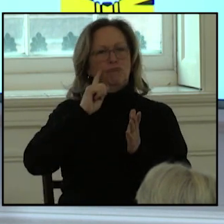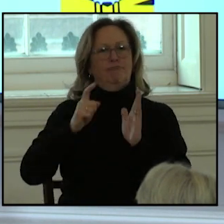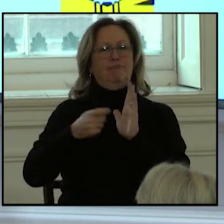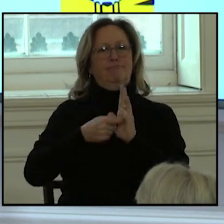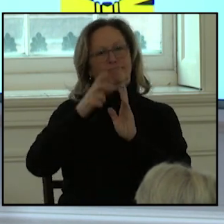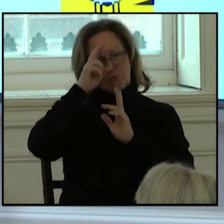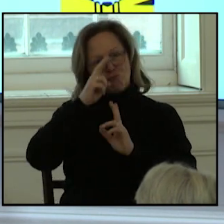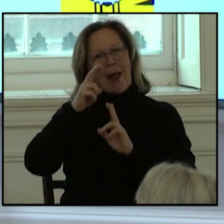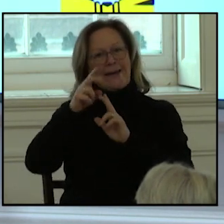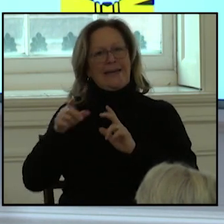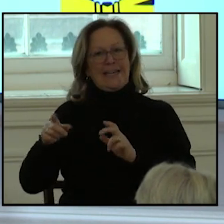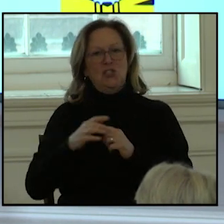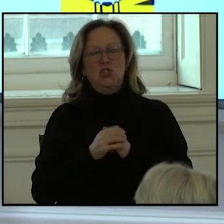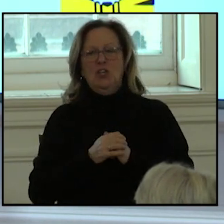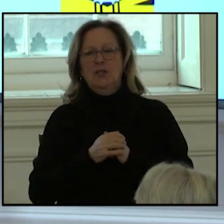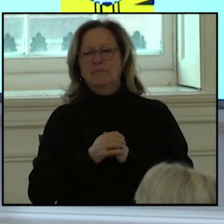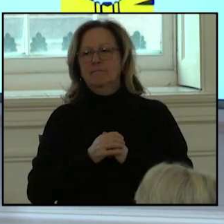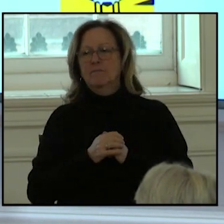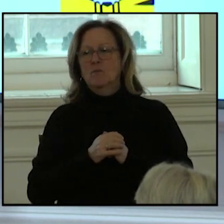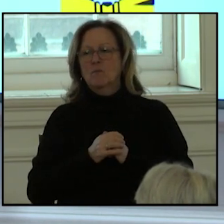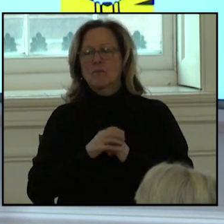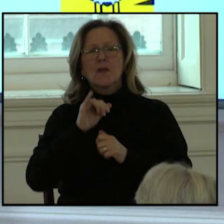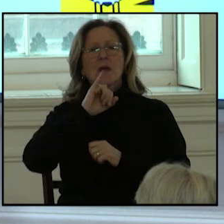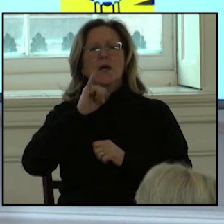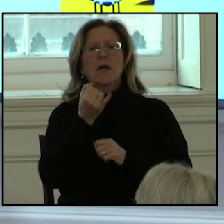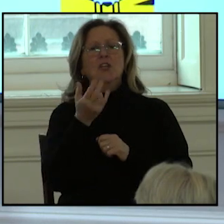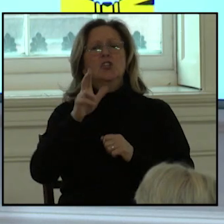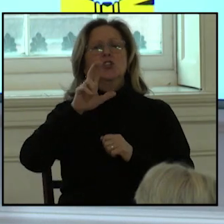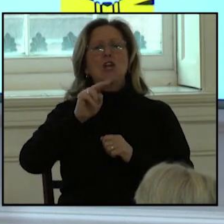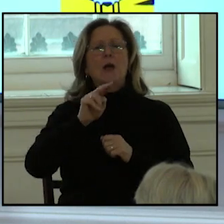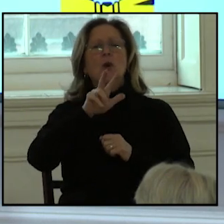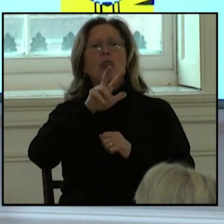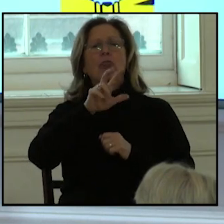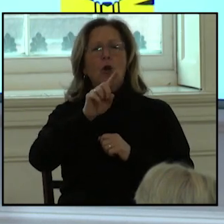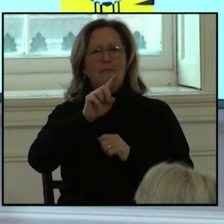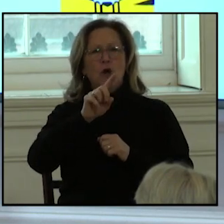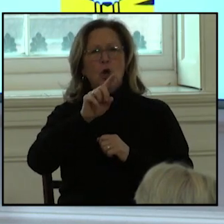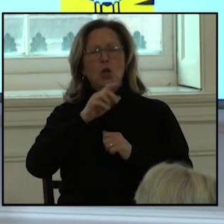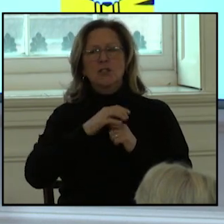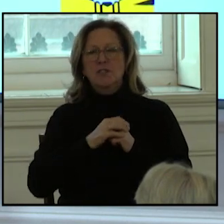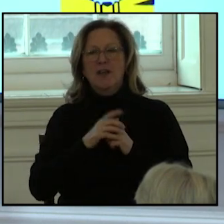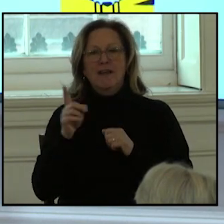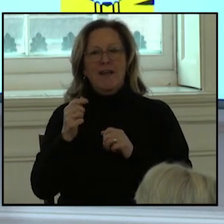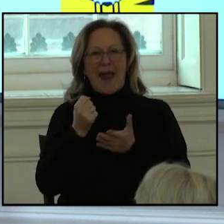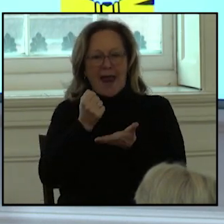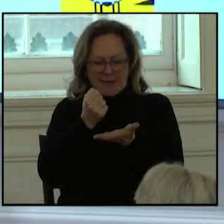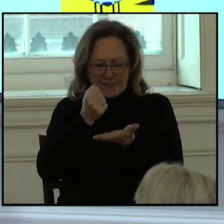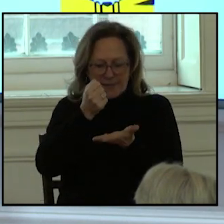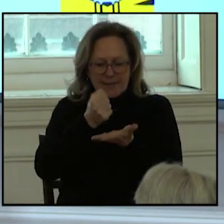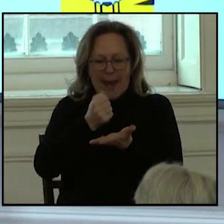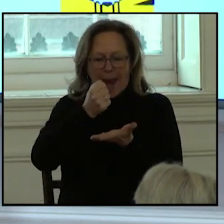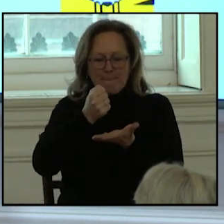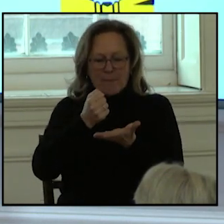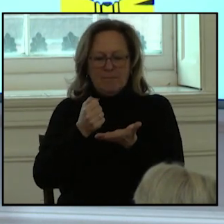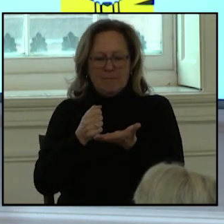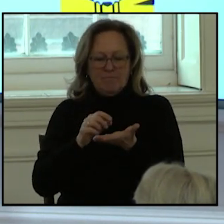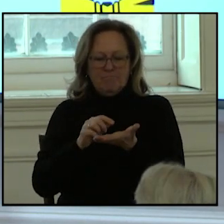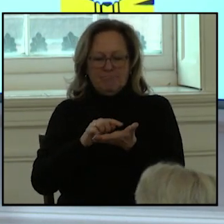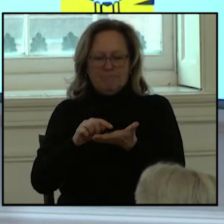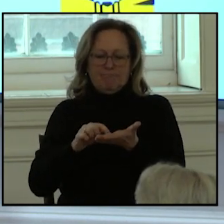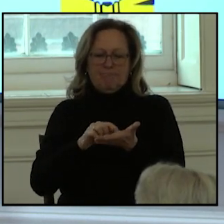recognition, as it were, was that on January 31st, a stamp was unveiled.